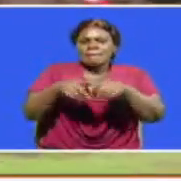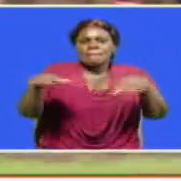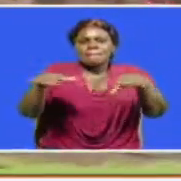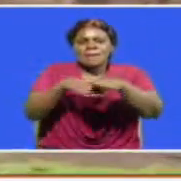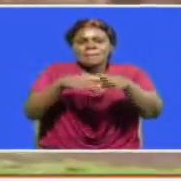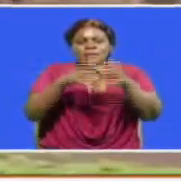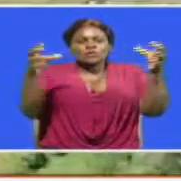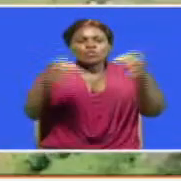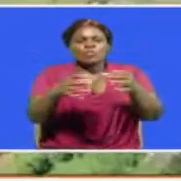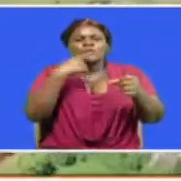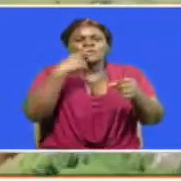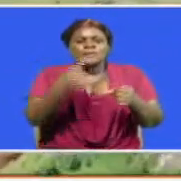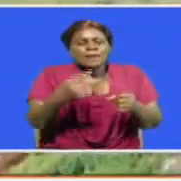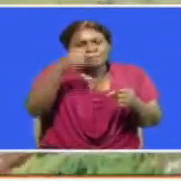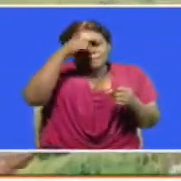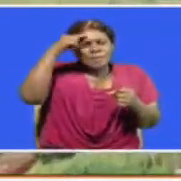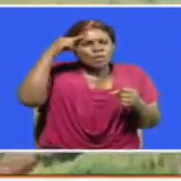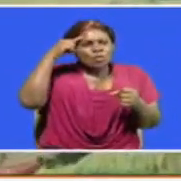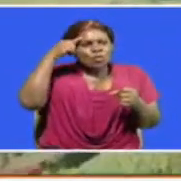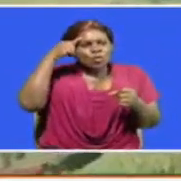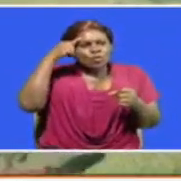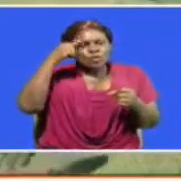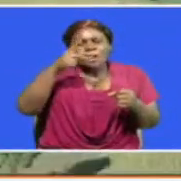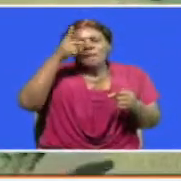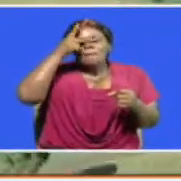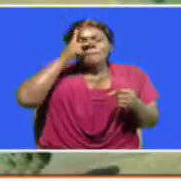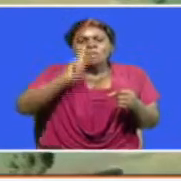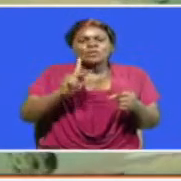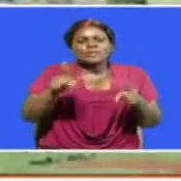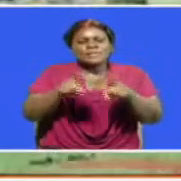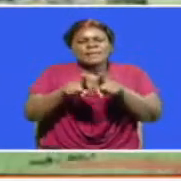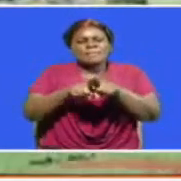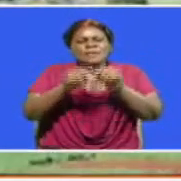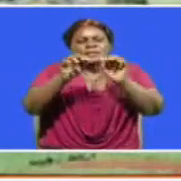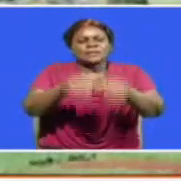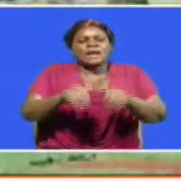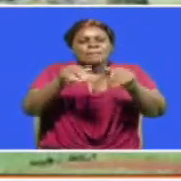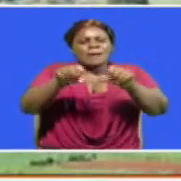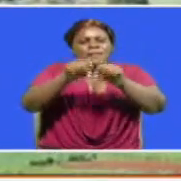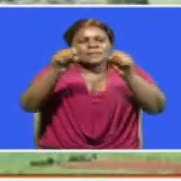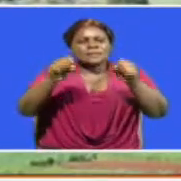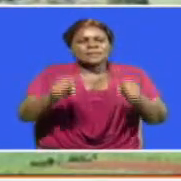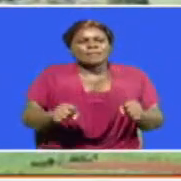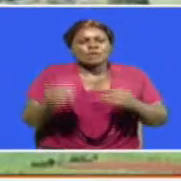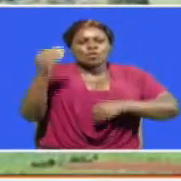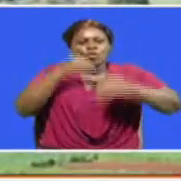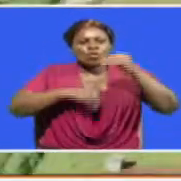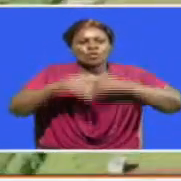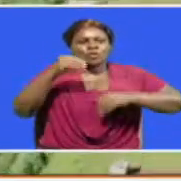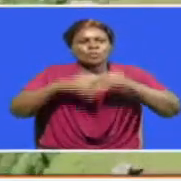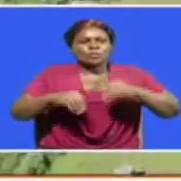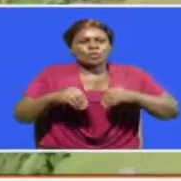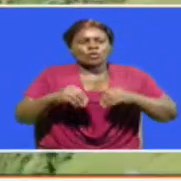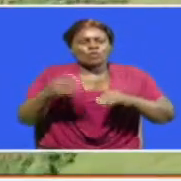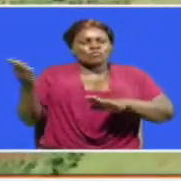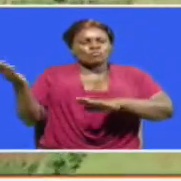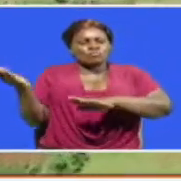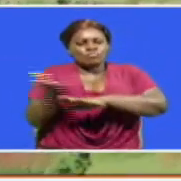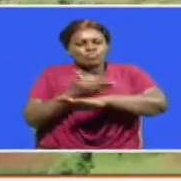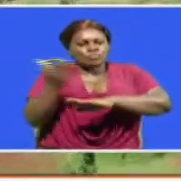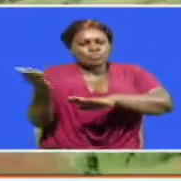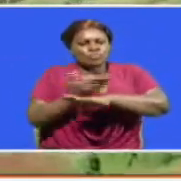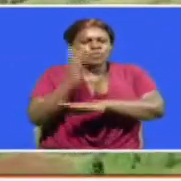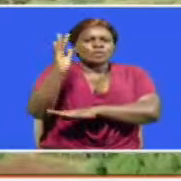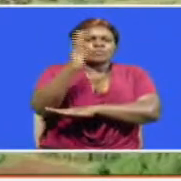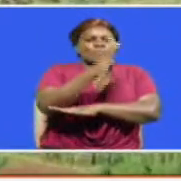of the community, is due to retrogressive policies like the Shamba system that has contributed to the extinction of the